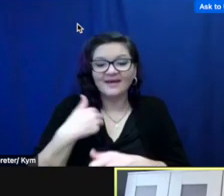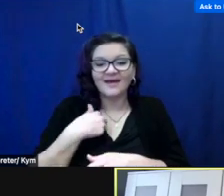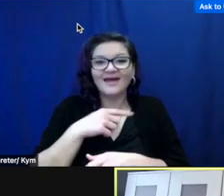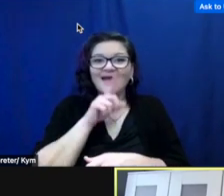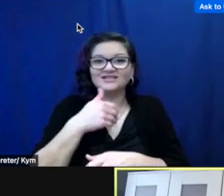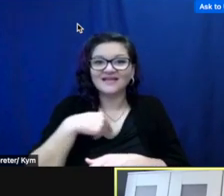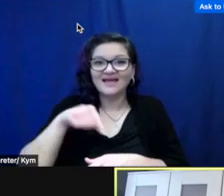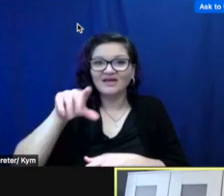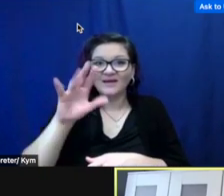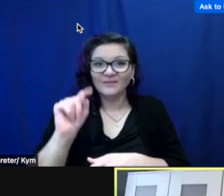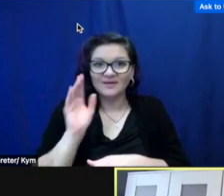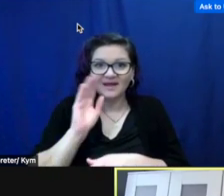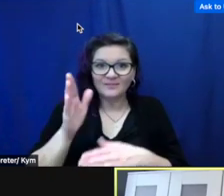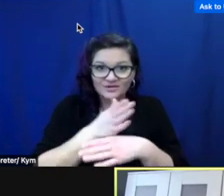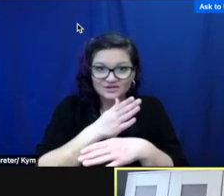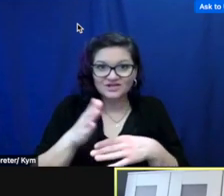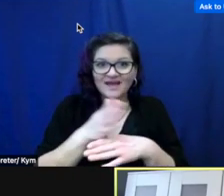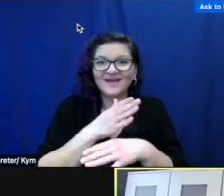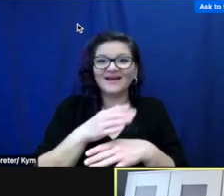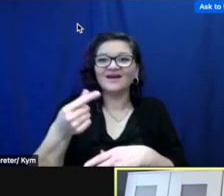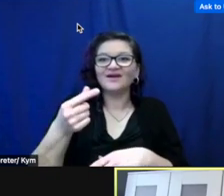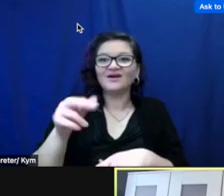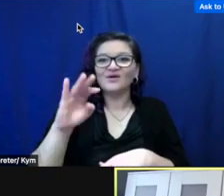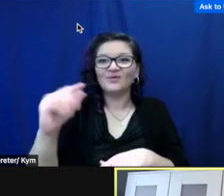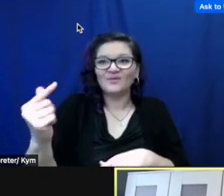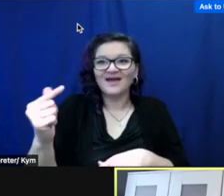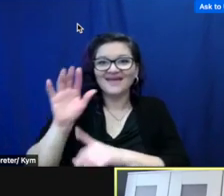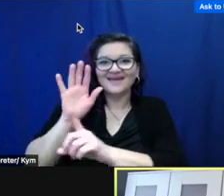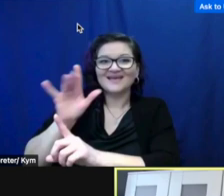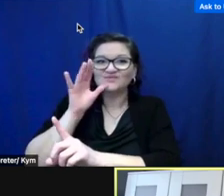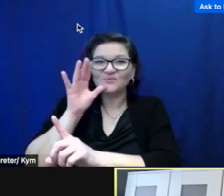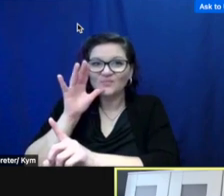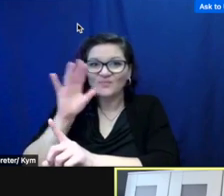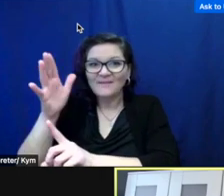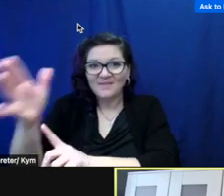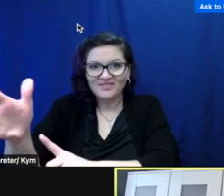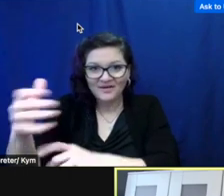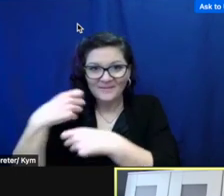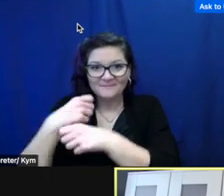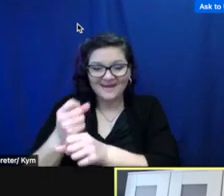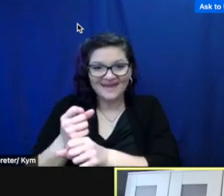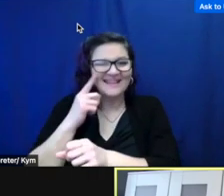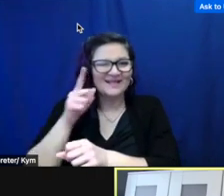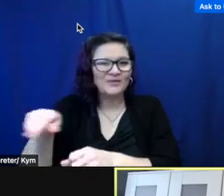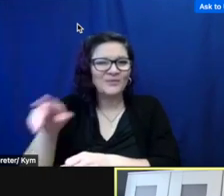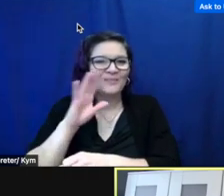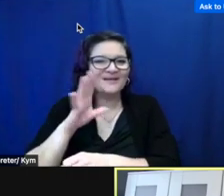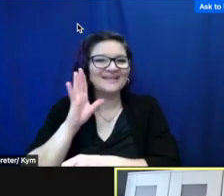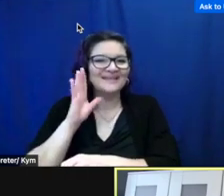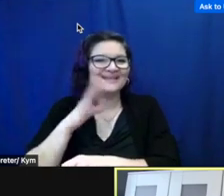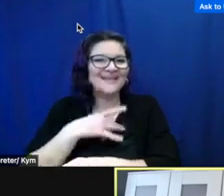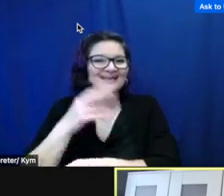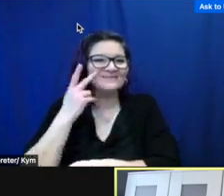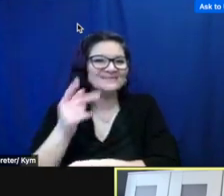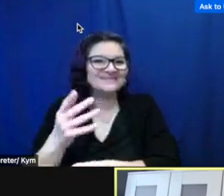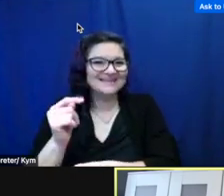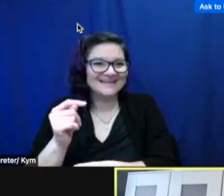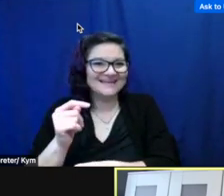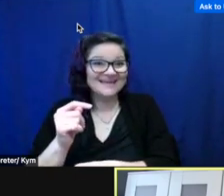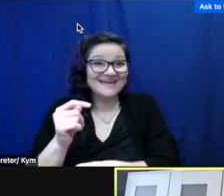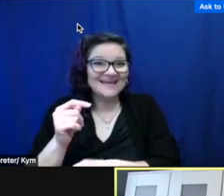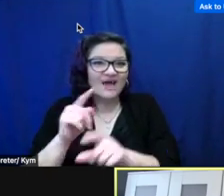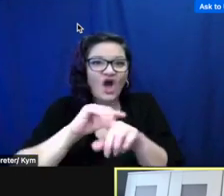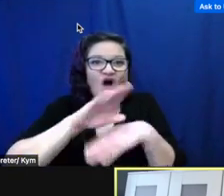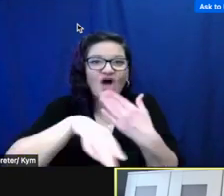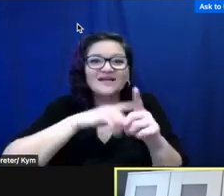going to share that was Greg's grandmother made, which I think you guys will all like to see. It's kind of fun. You can see these are all different dresses. Can you